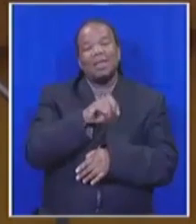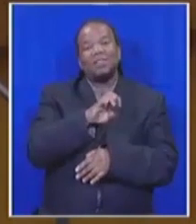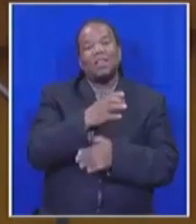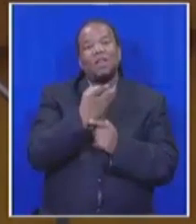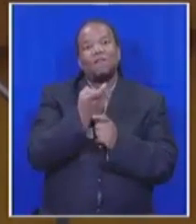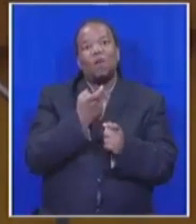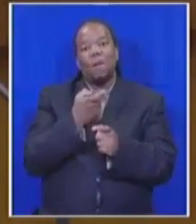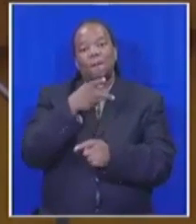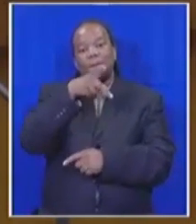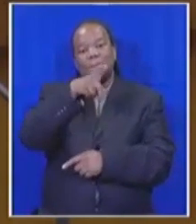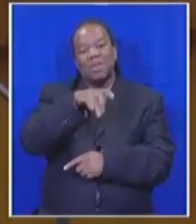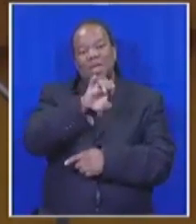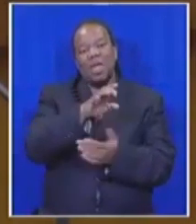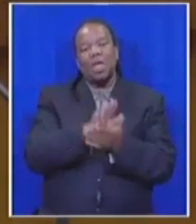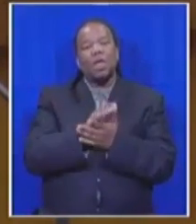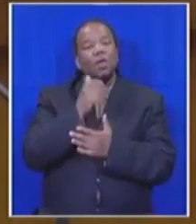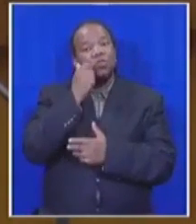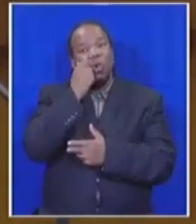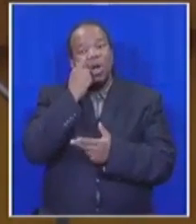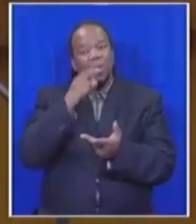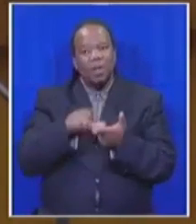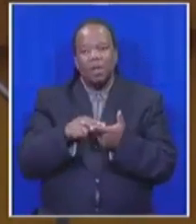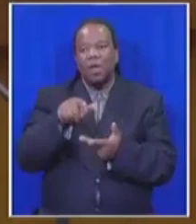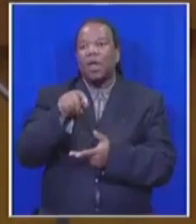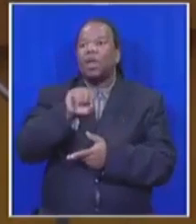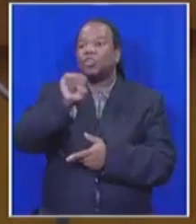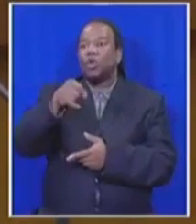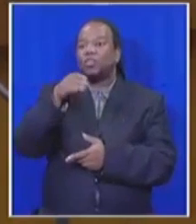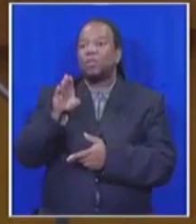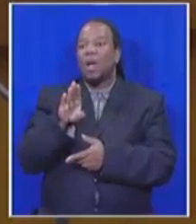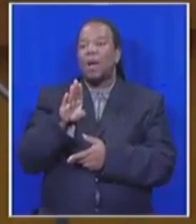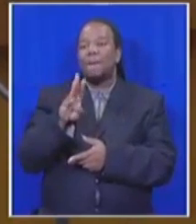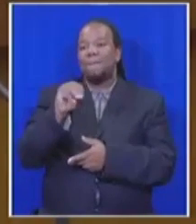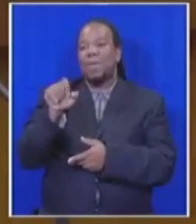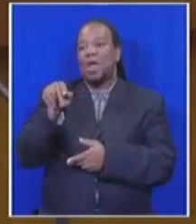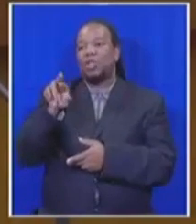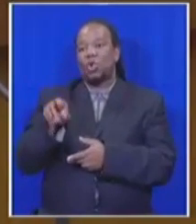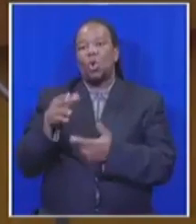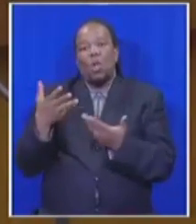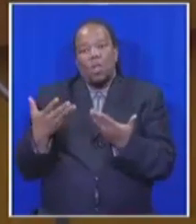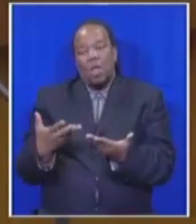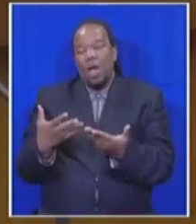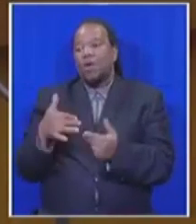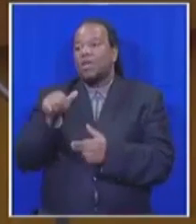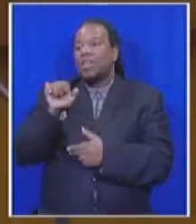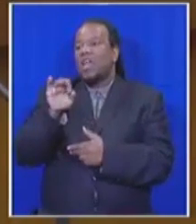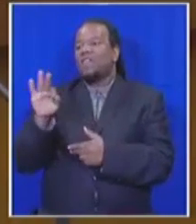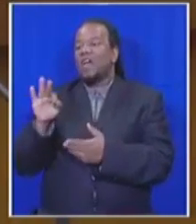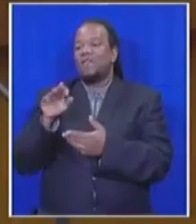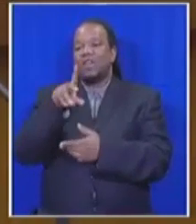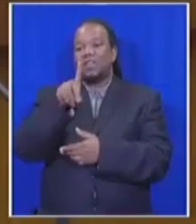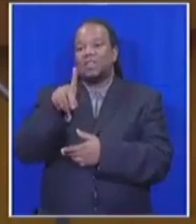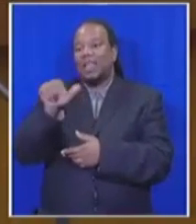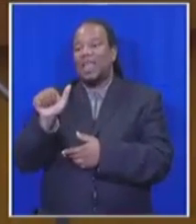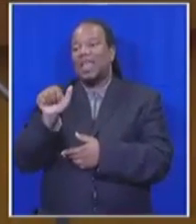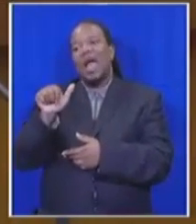Metro, Tshwane, and Johannesburg Metro. This led to the DA working with the EFF and other political